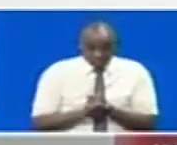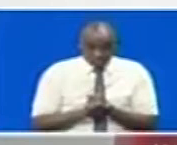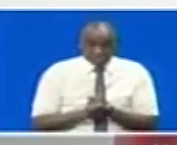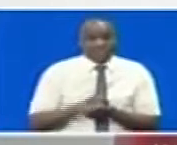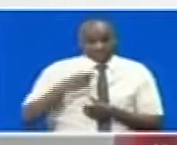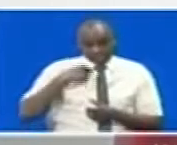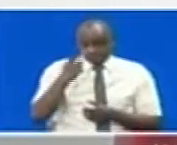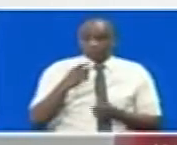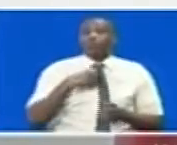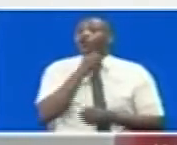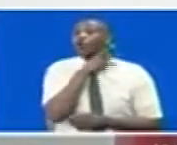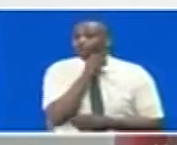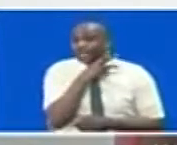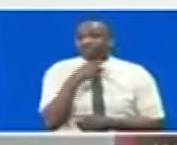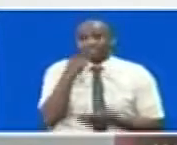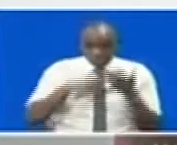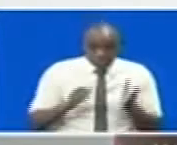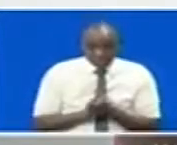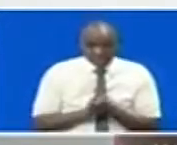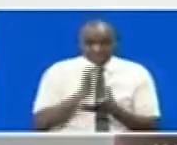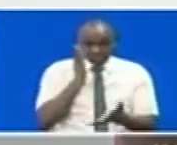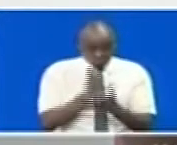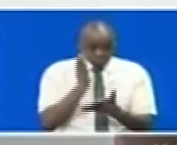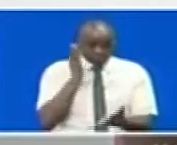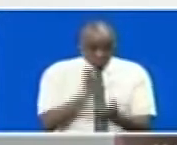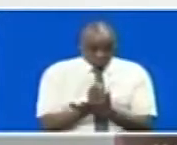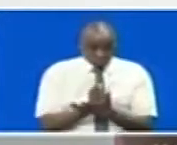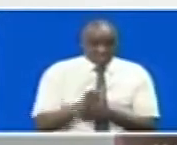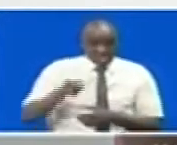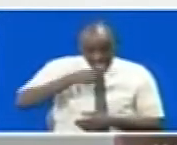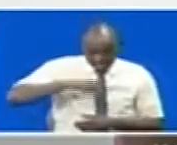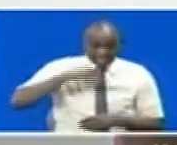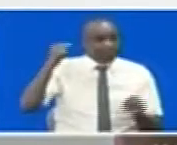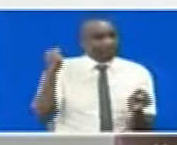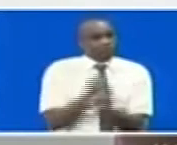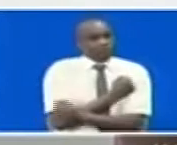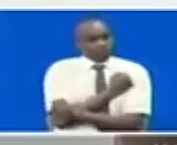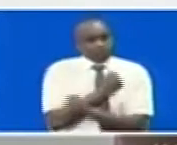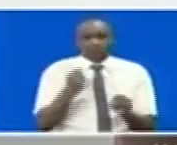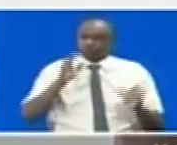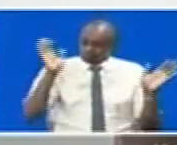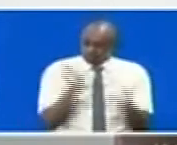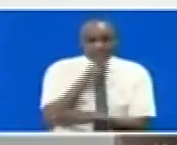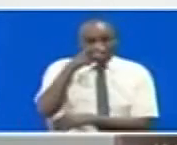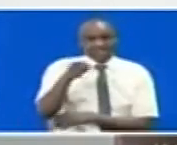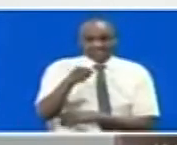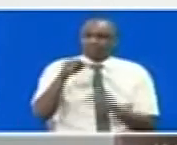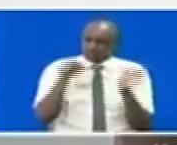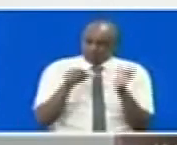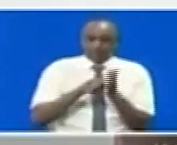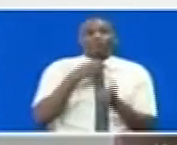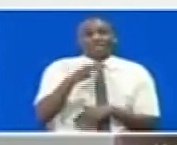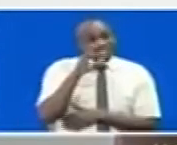a lamentation that indeed we are unable to fight this monster of hate